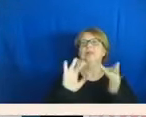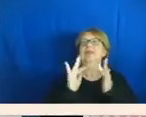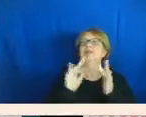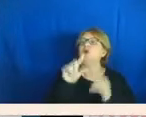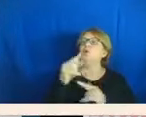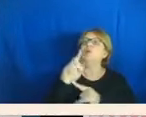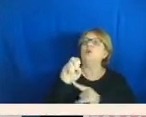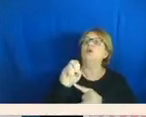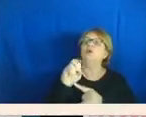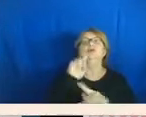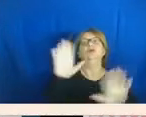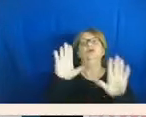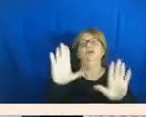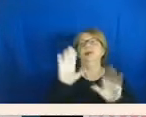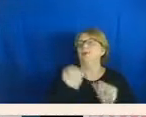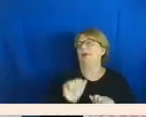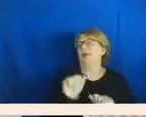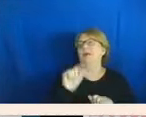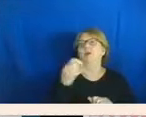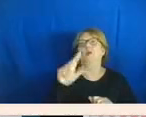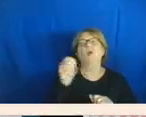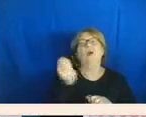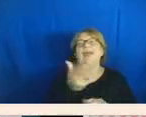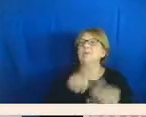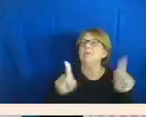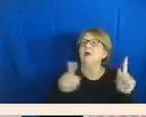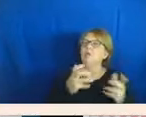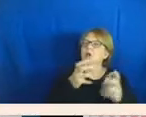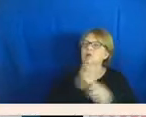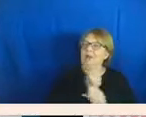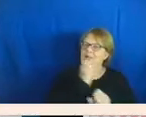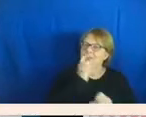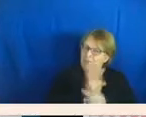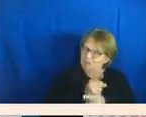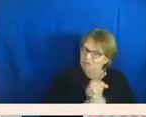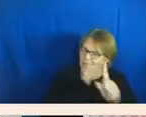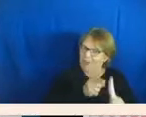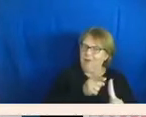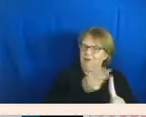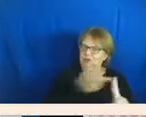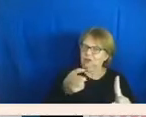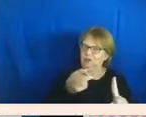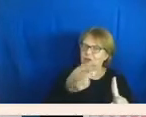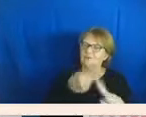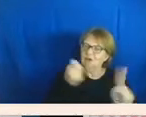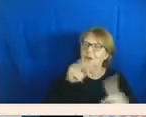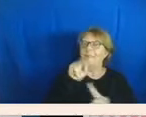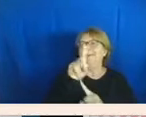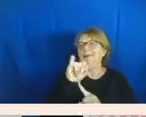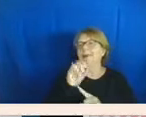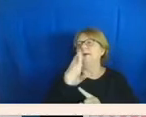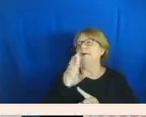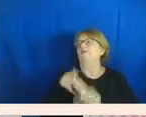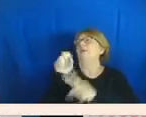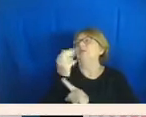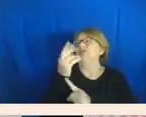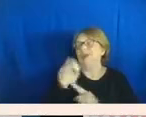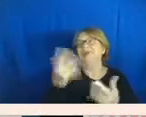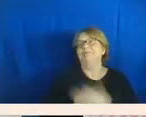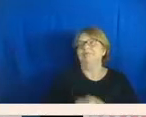can Google anything, but you want to get it from the right resource. Like you want to get it from NDI or from Sharon.